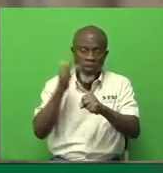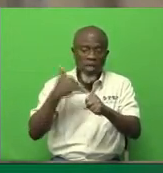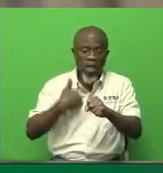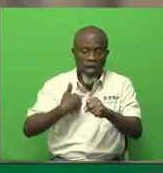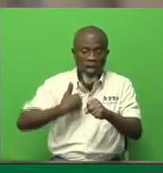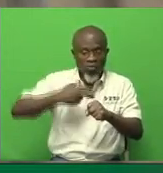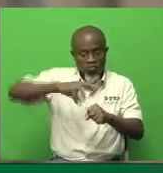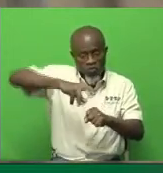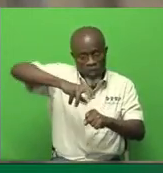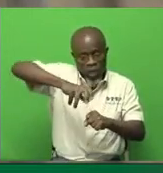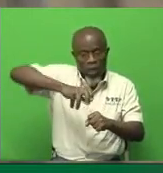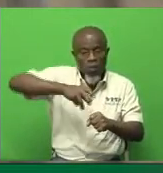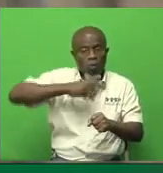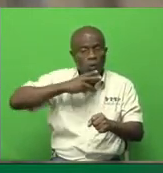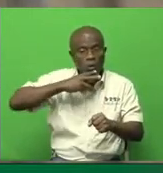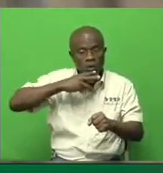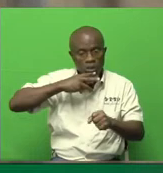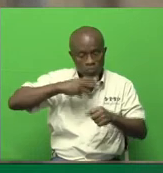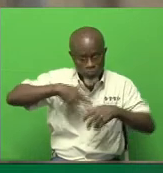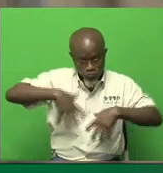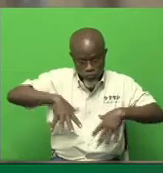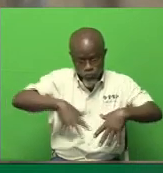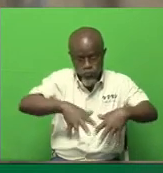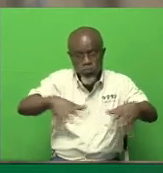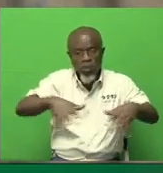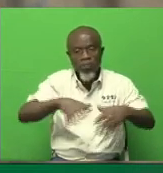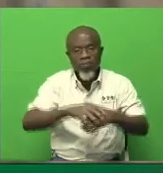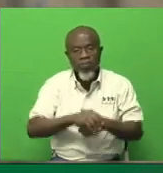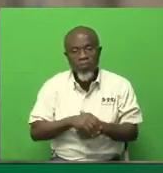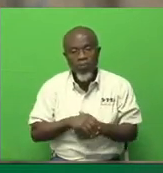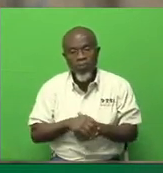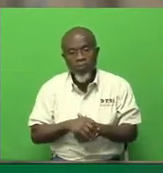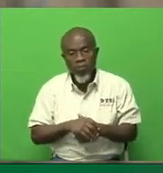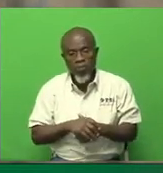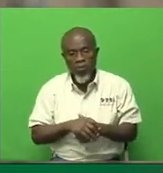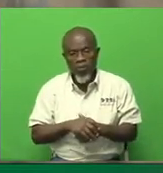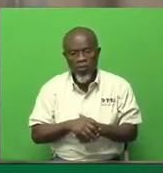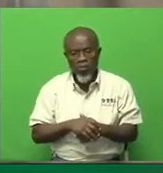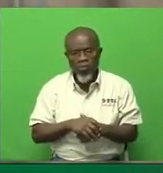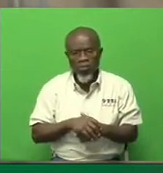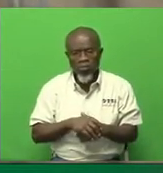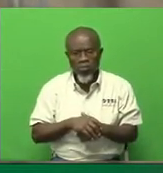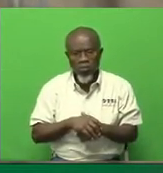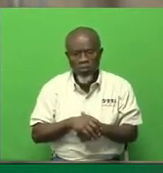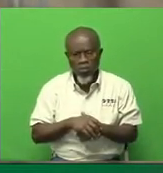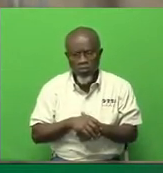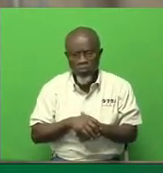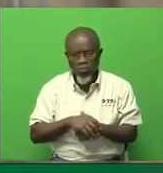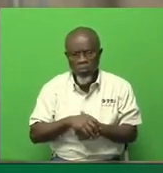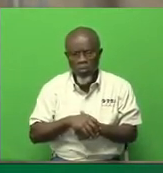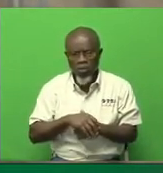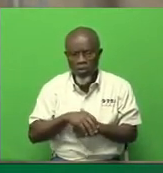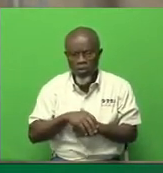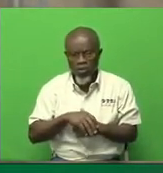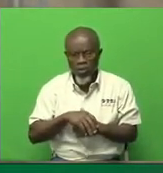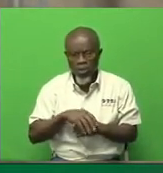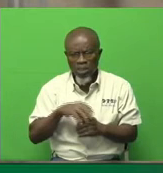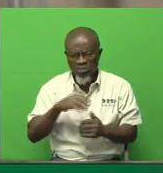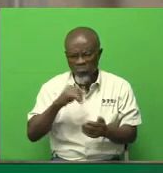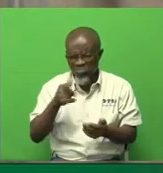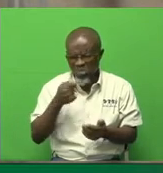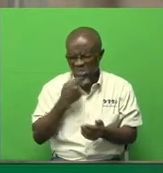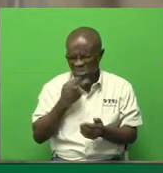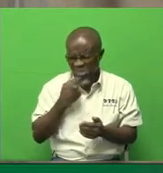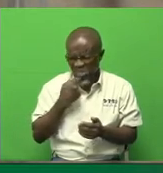claims that the pipe born voted supplies causes illnesses Vasa refuted claims stating that their